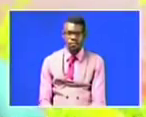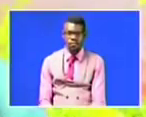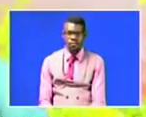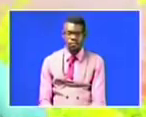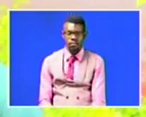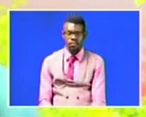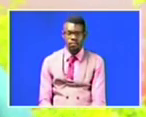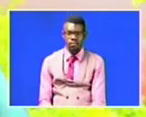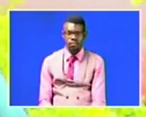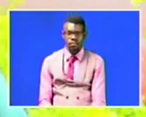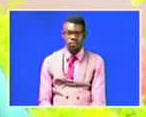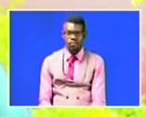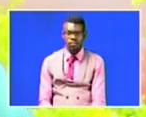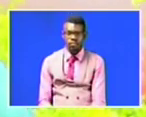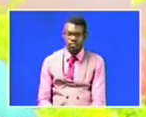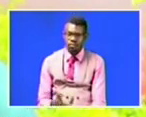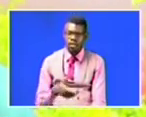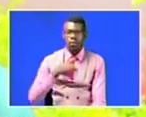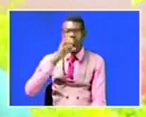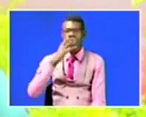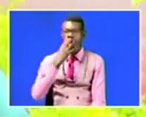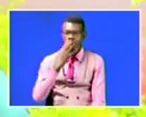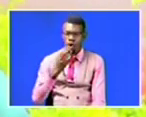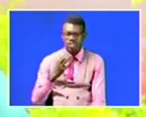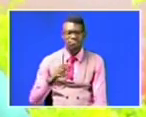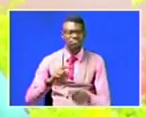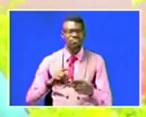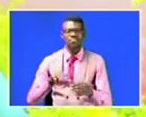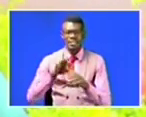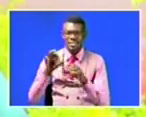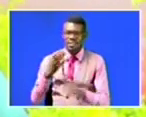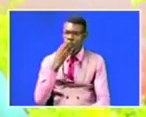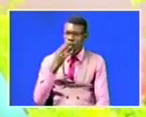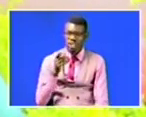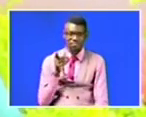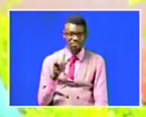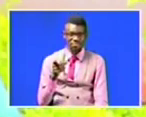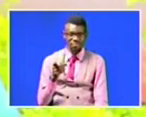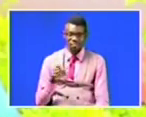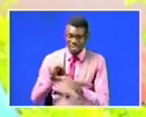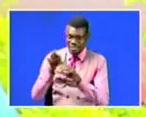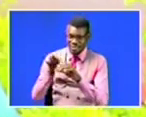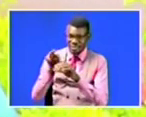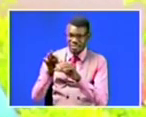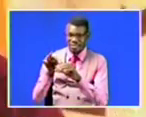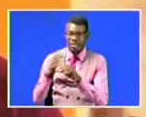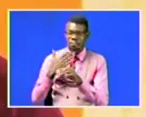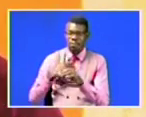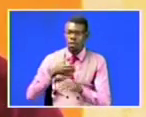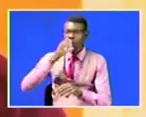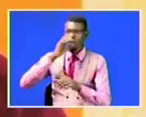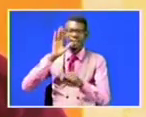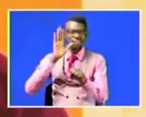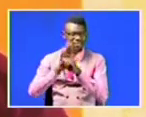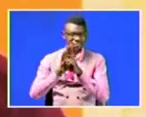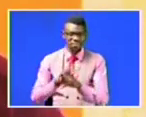Talk of hot beverages, talk of hot tea, because mostly it's tea which is taken a lot. Those are the